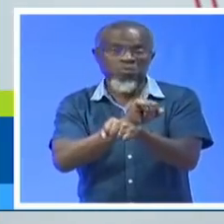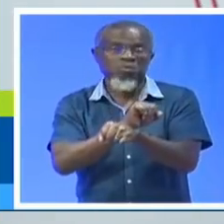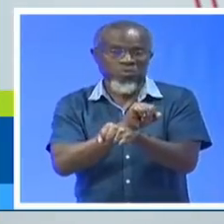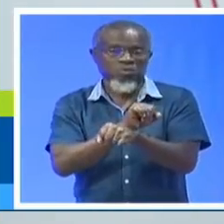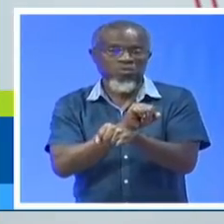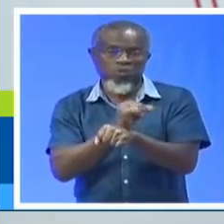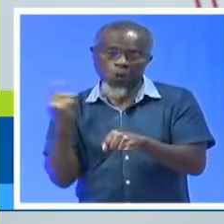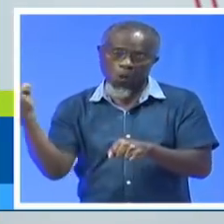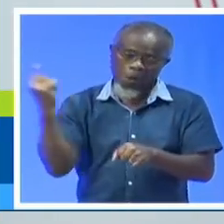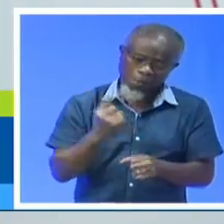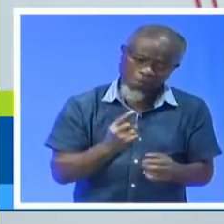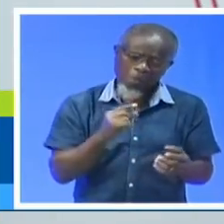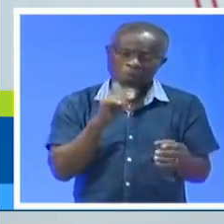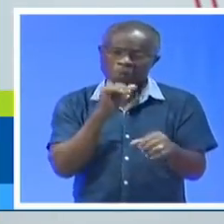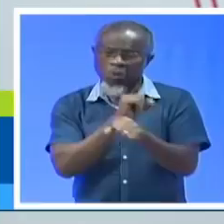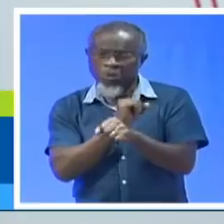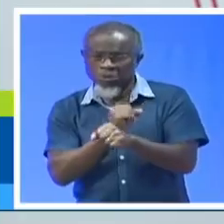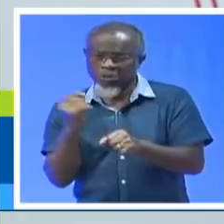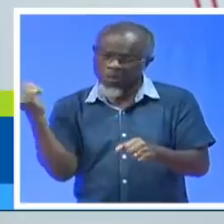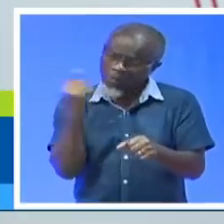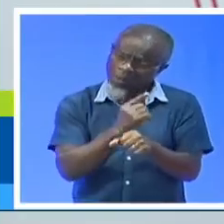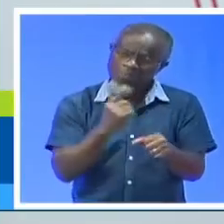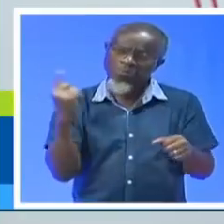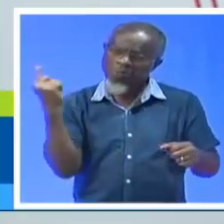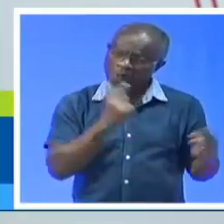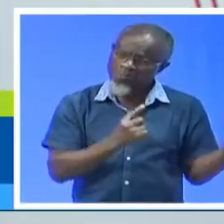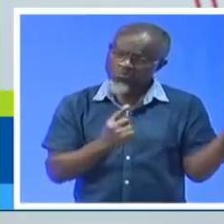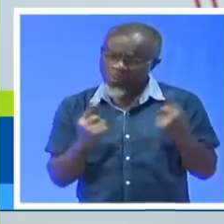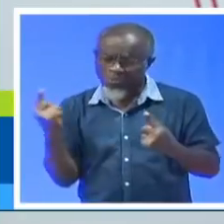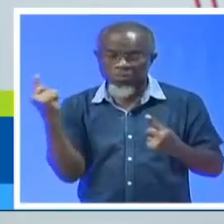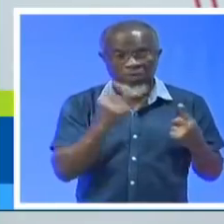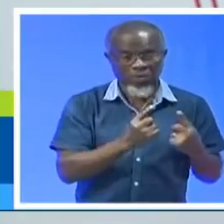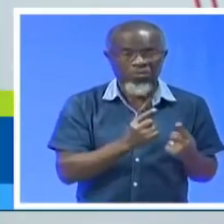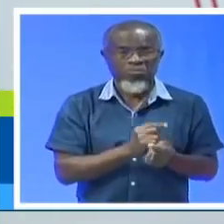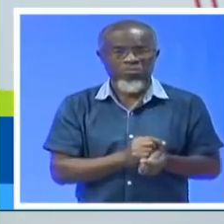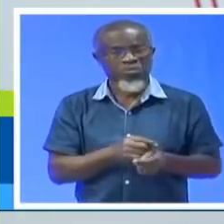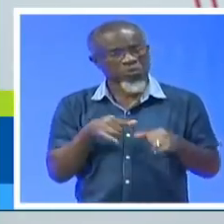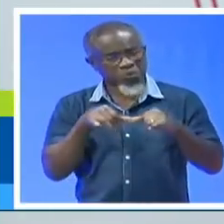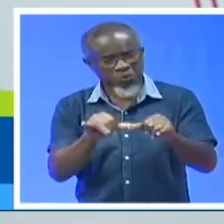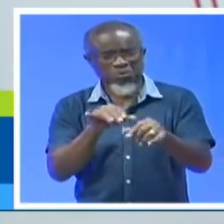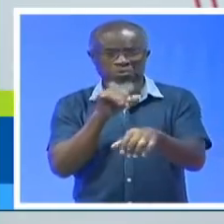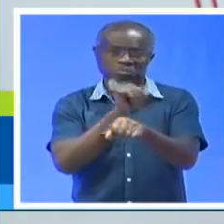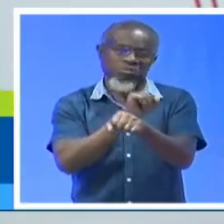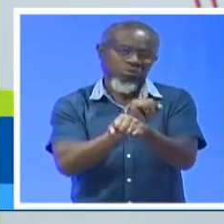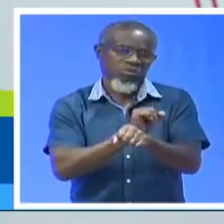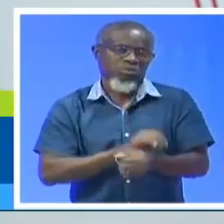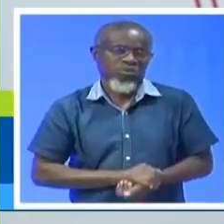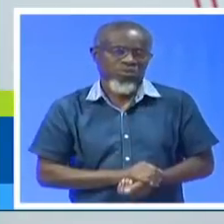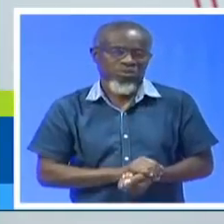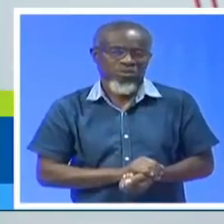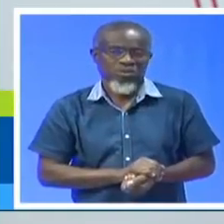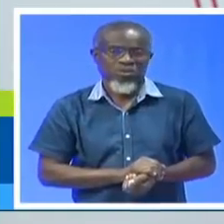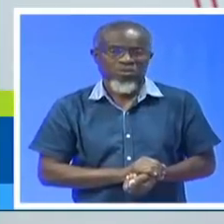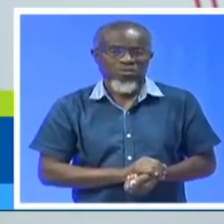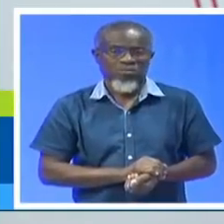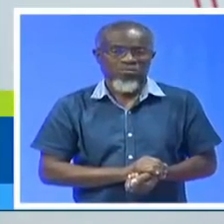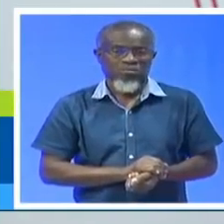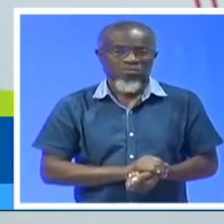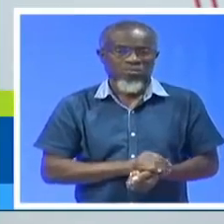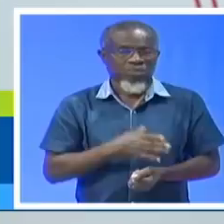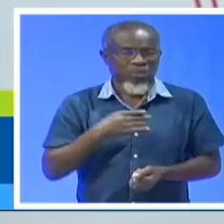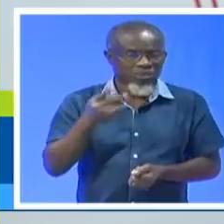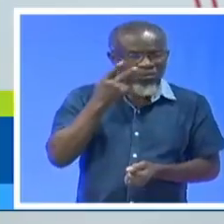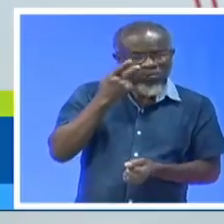out and do the job and do the work. And it's so